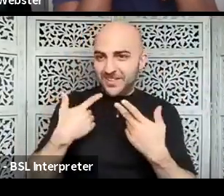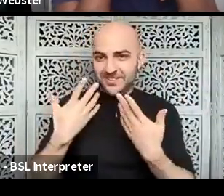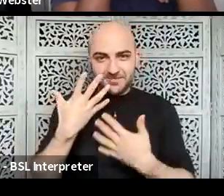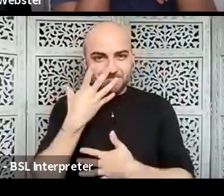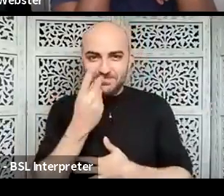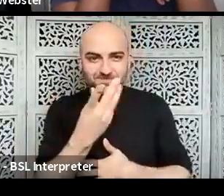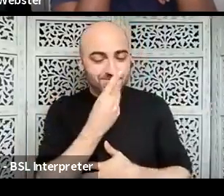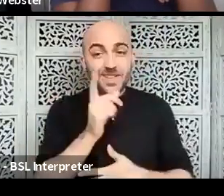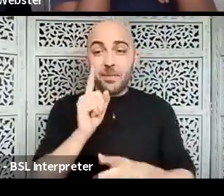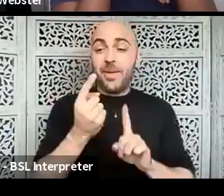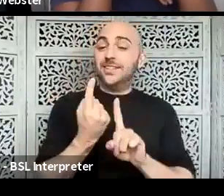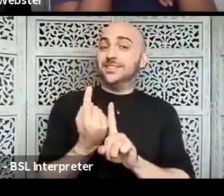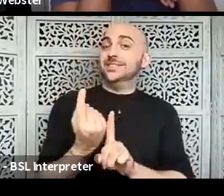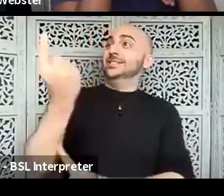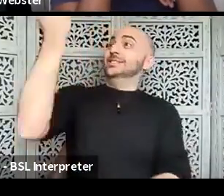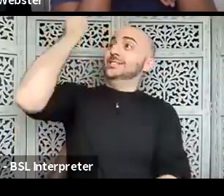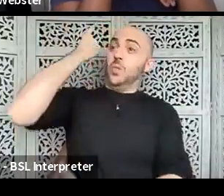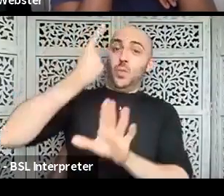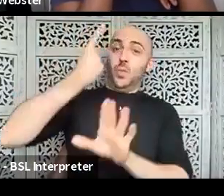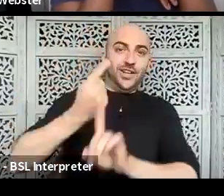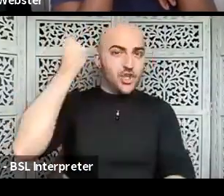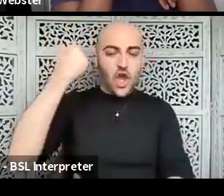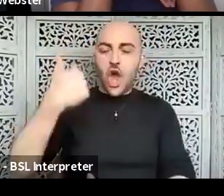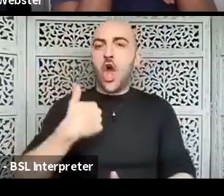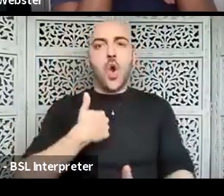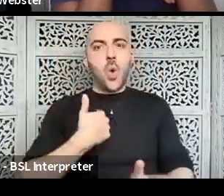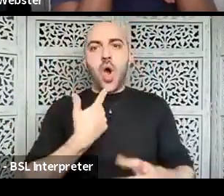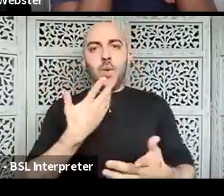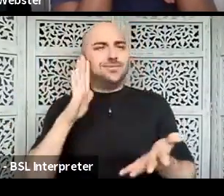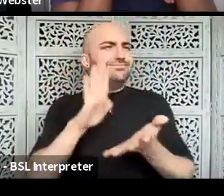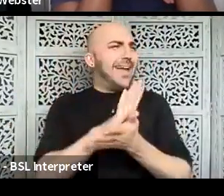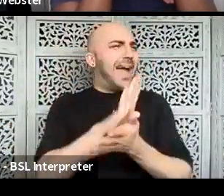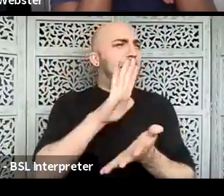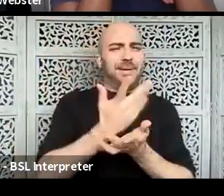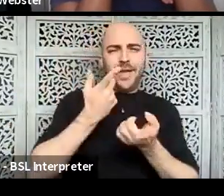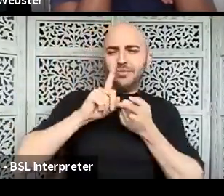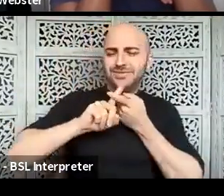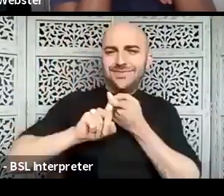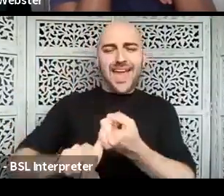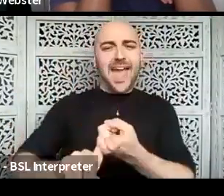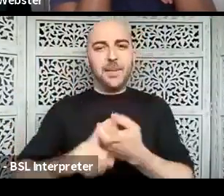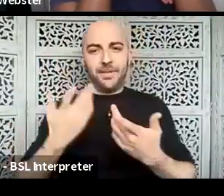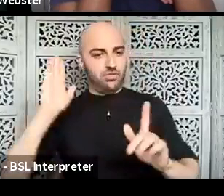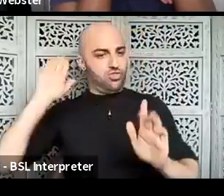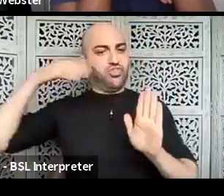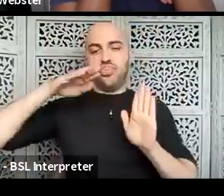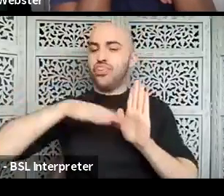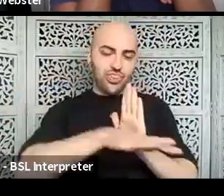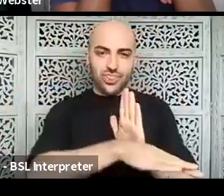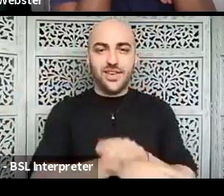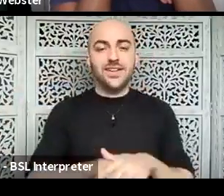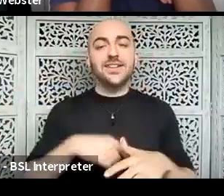stable. But yeah, TV Mindset was a thing. I'd already started